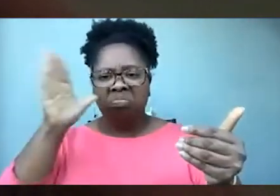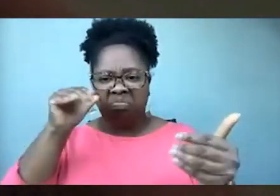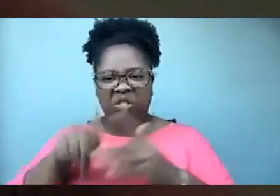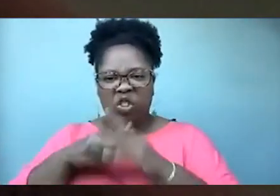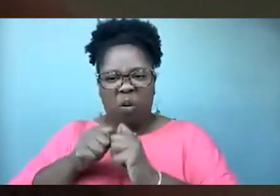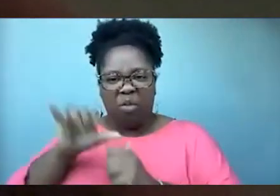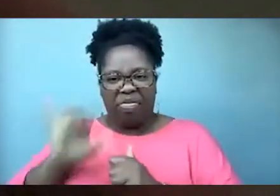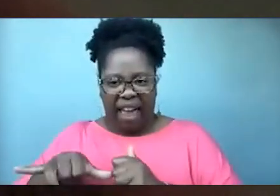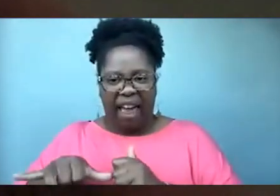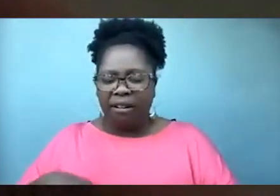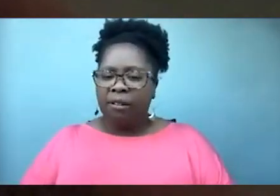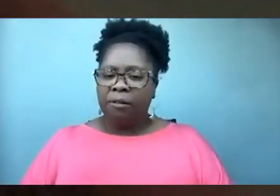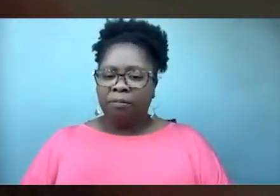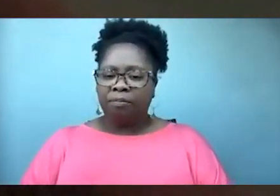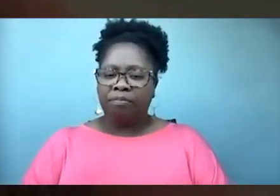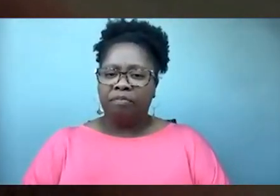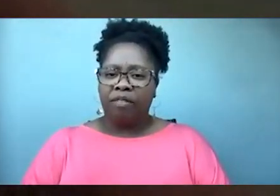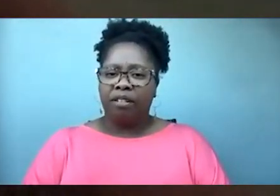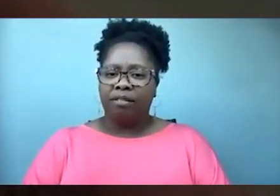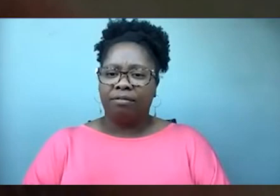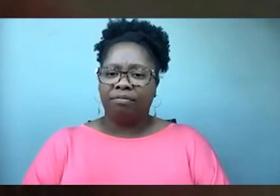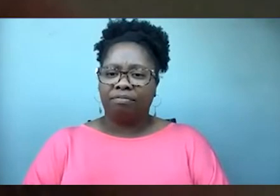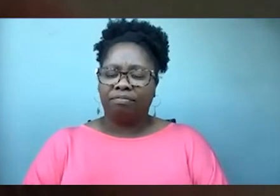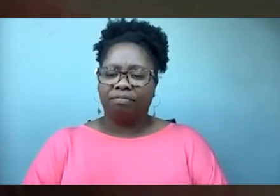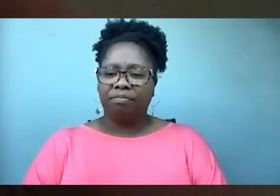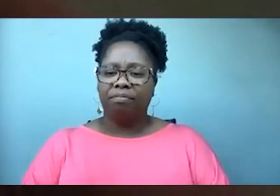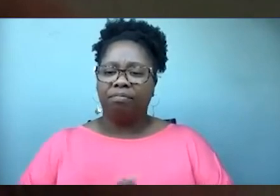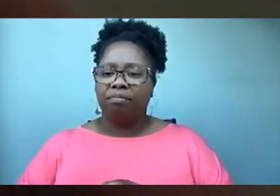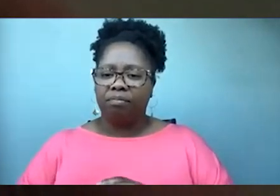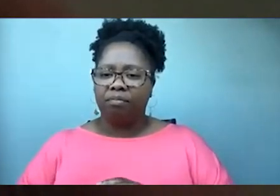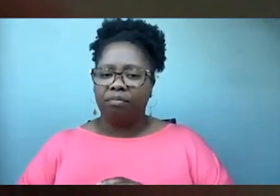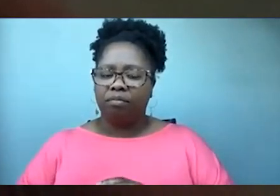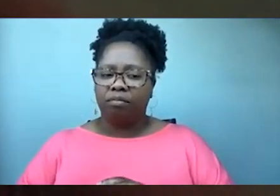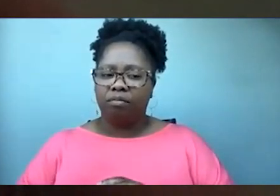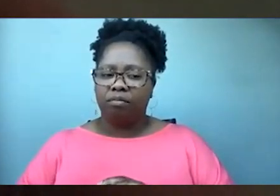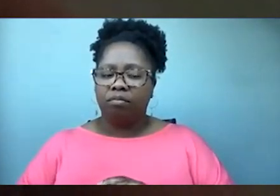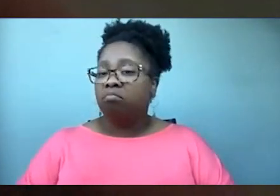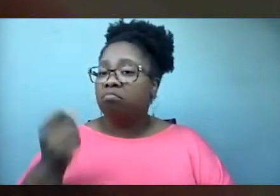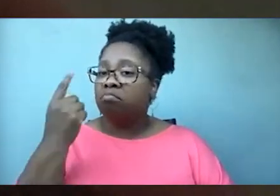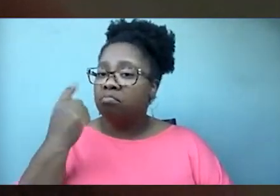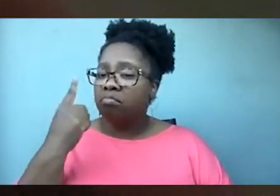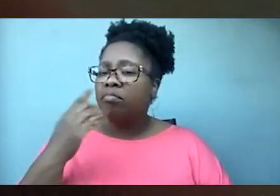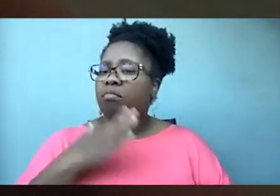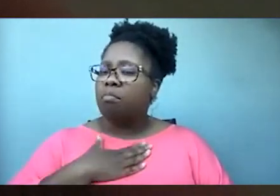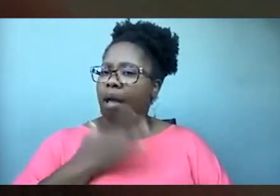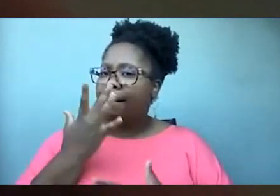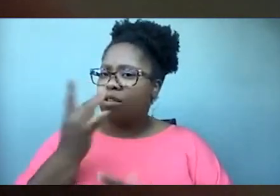My interest and involvement in both environmental and racial